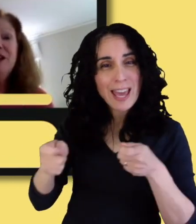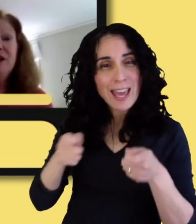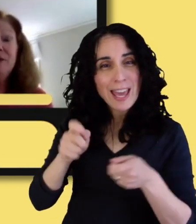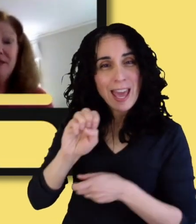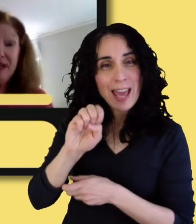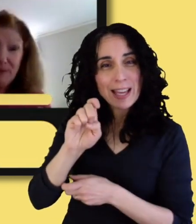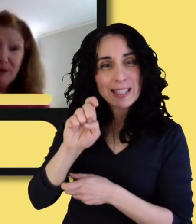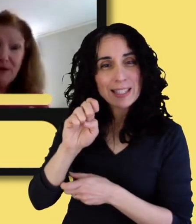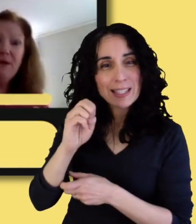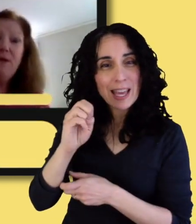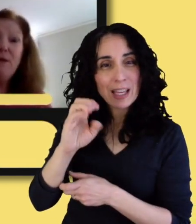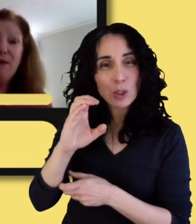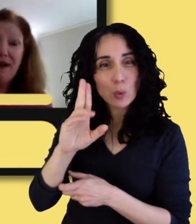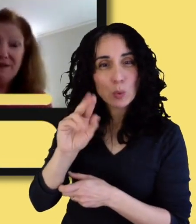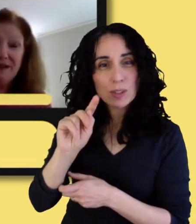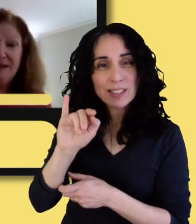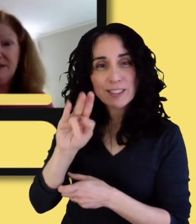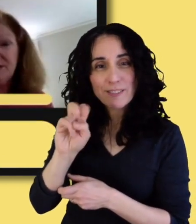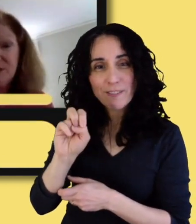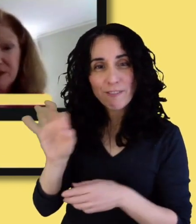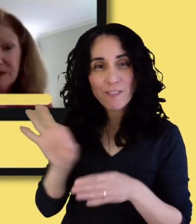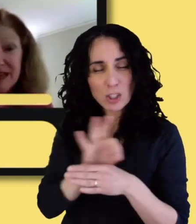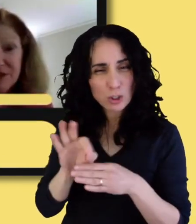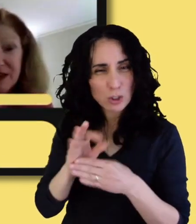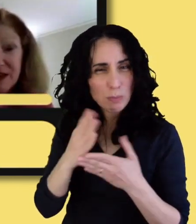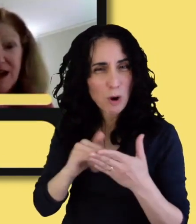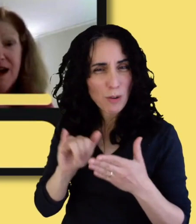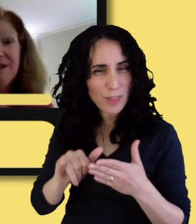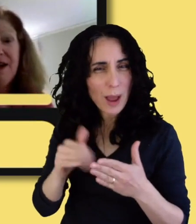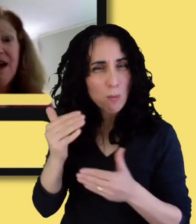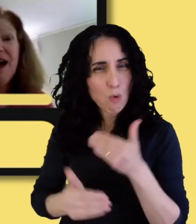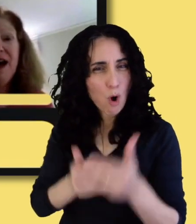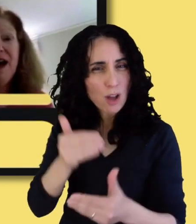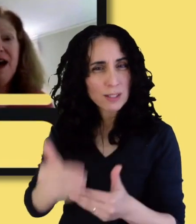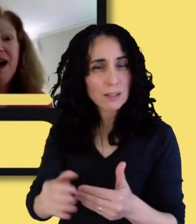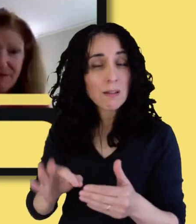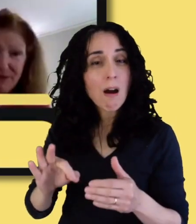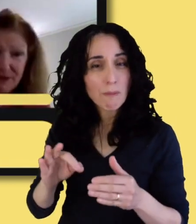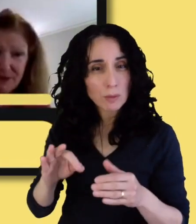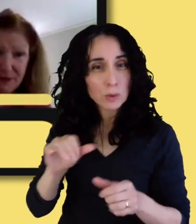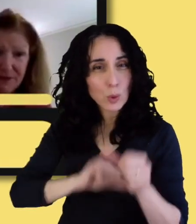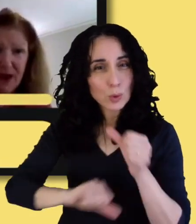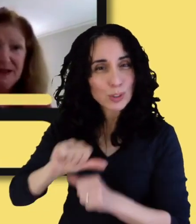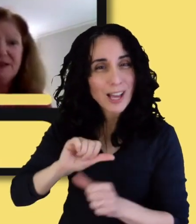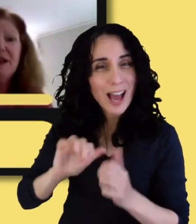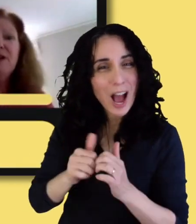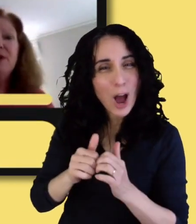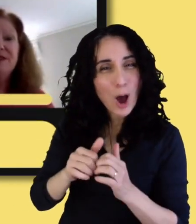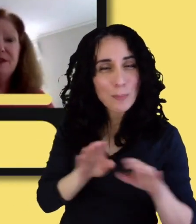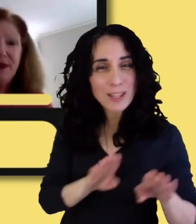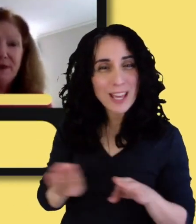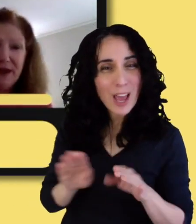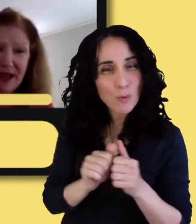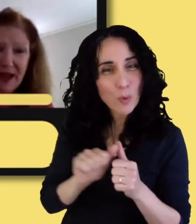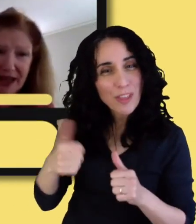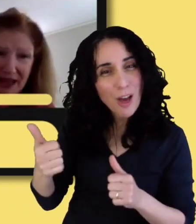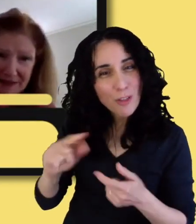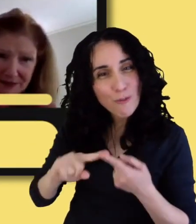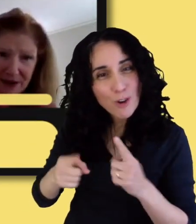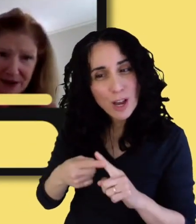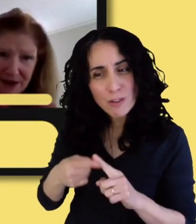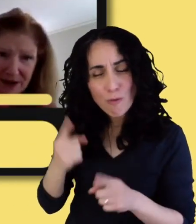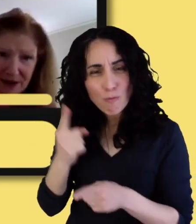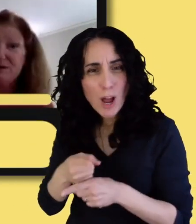is, that's part of that whole process of that socialization of how to behave with other friends. What is the right way to